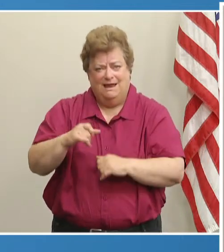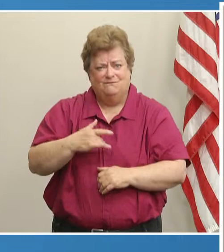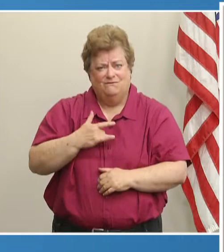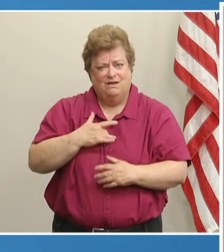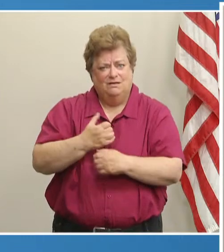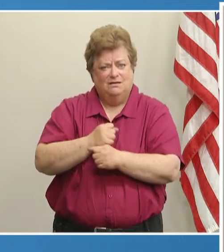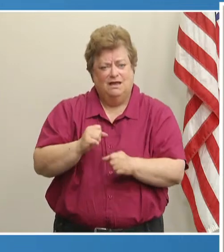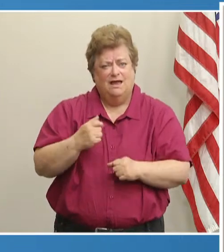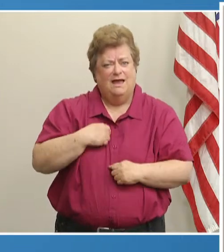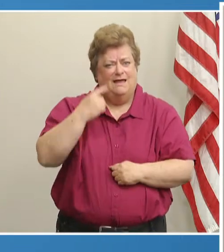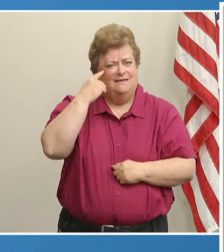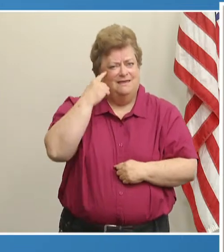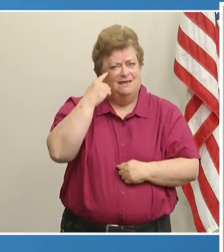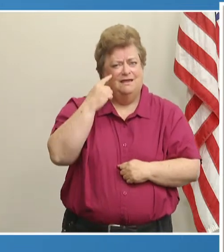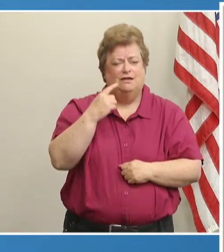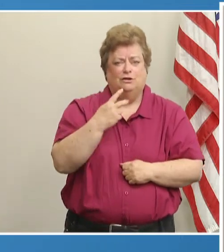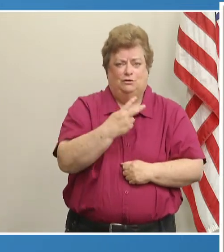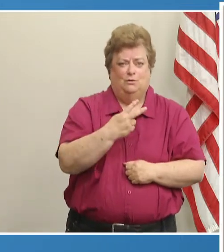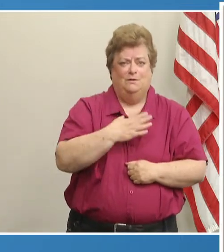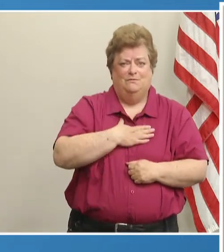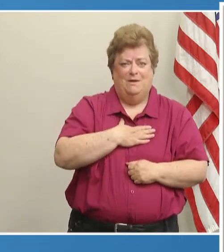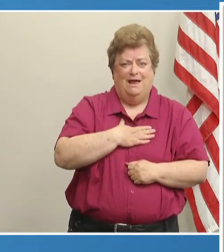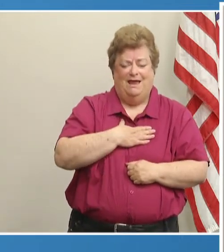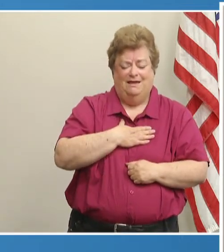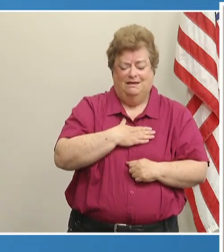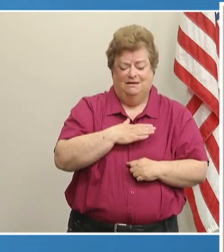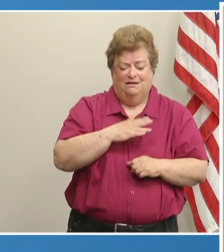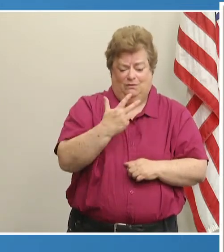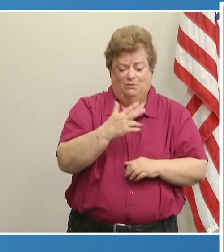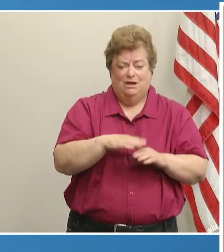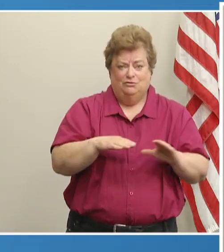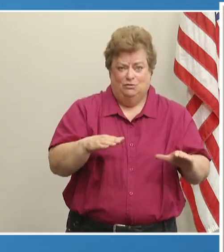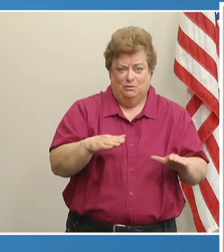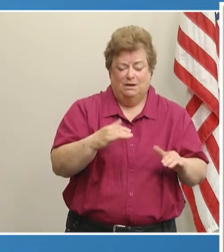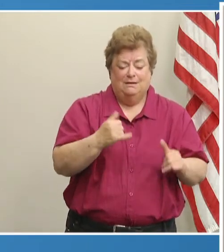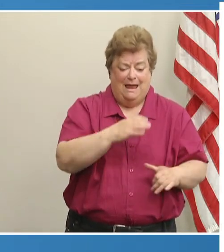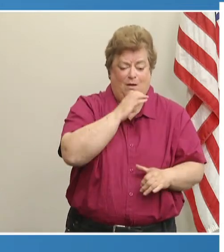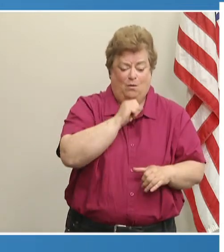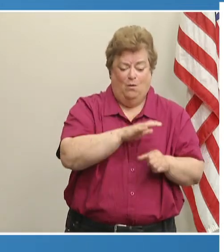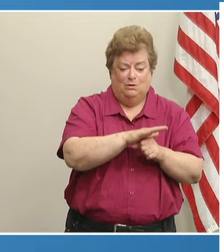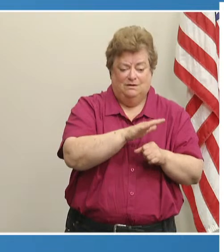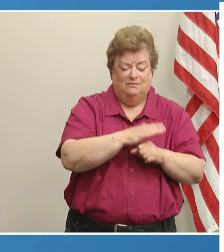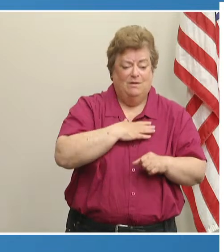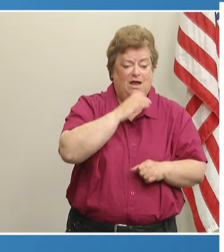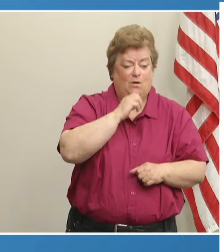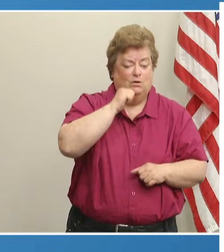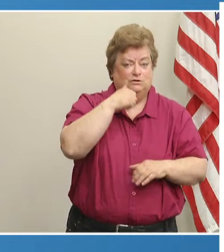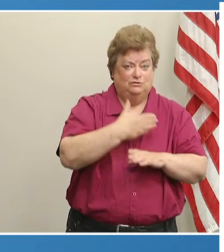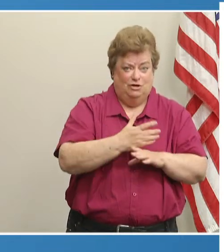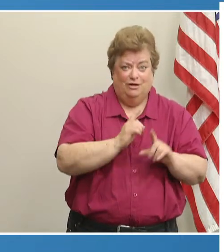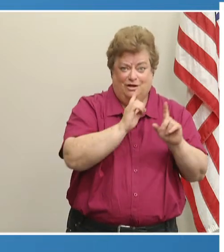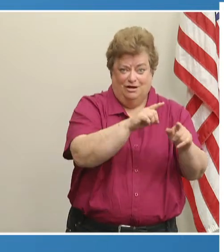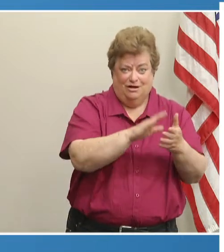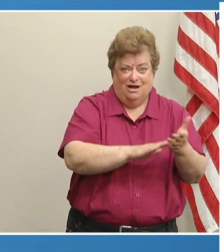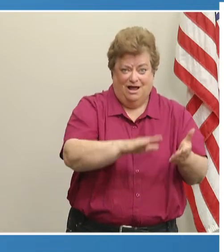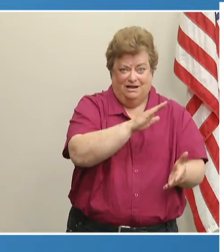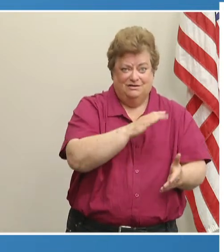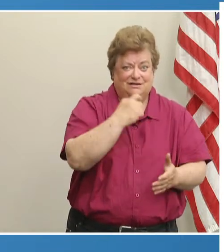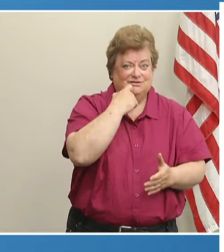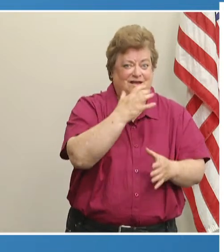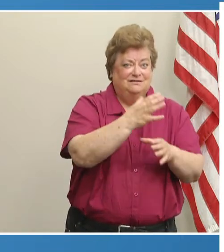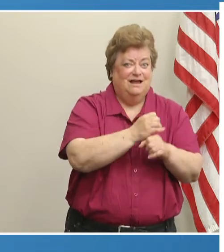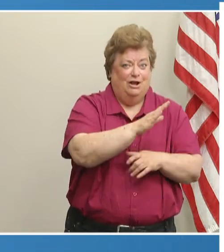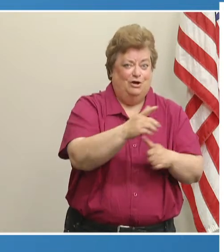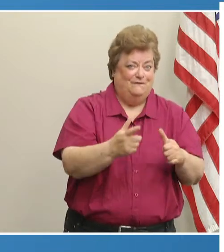as a mother. 2 of my 3 children are old enough to be vaccinated. My oldest daughter, who is away at college, just got her